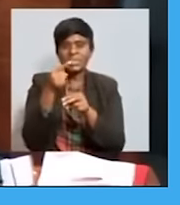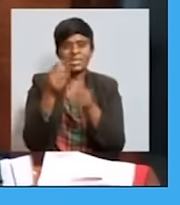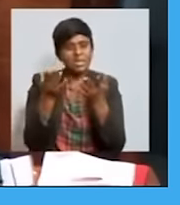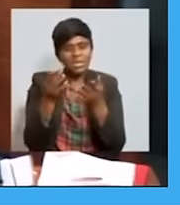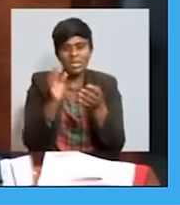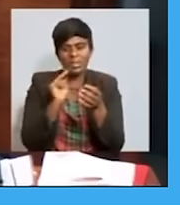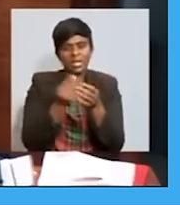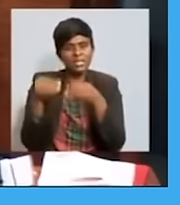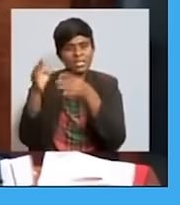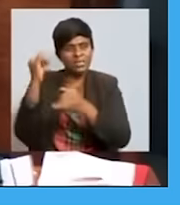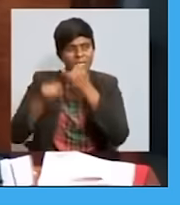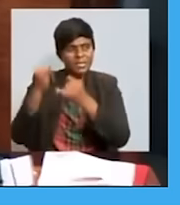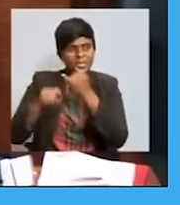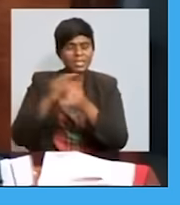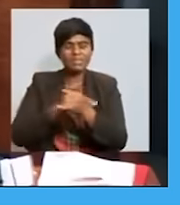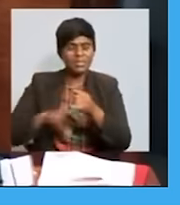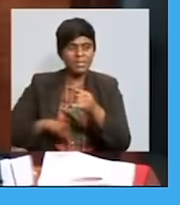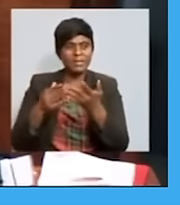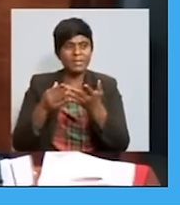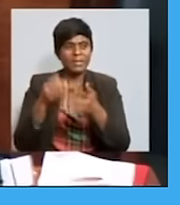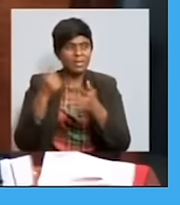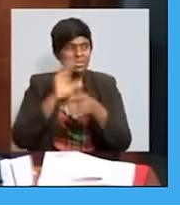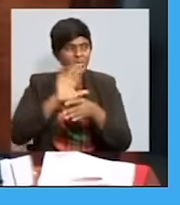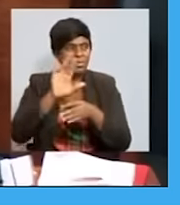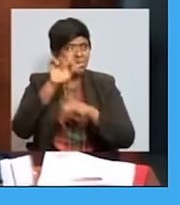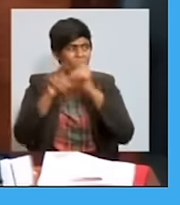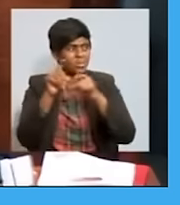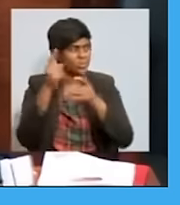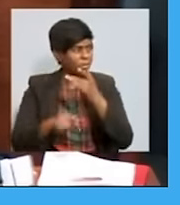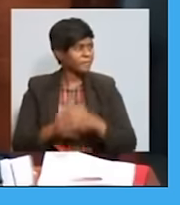that we give the last member. What is your question?